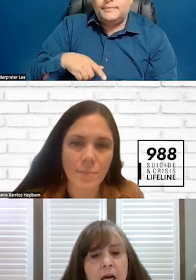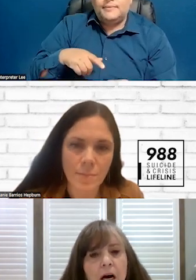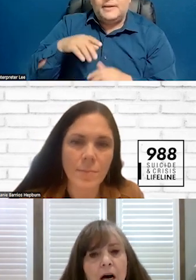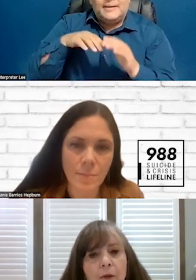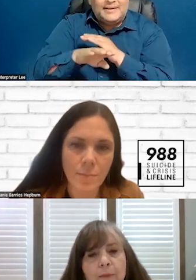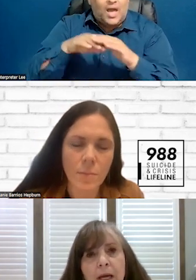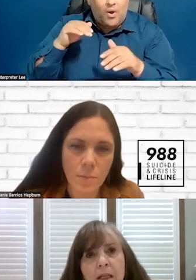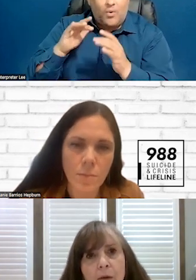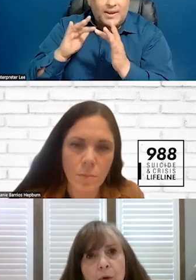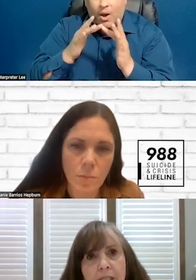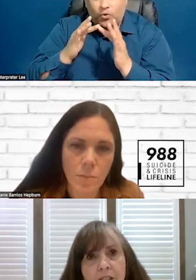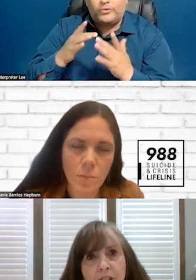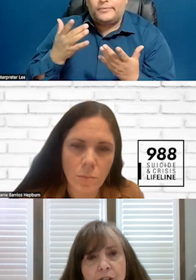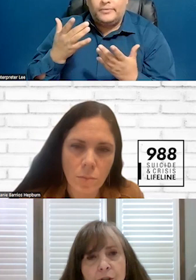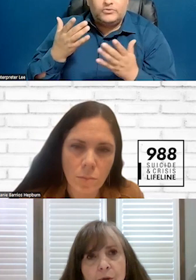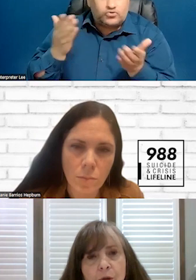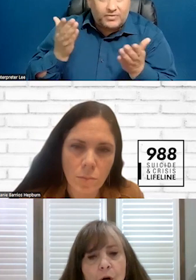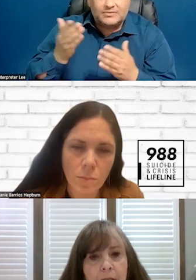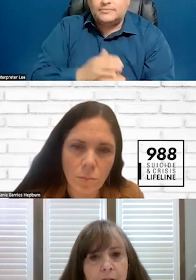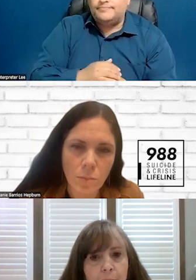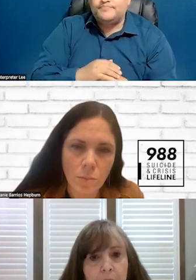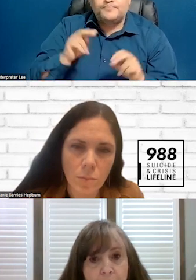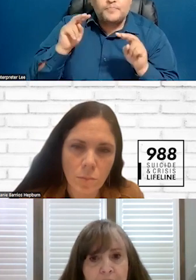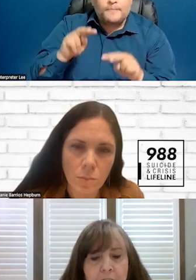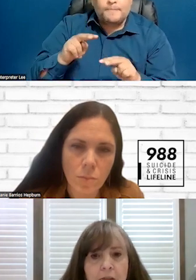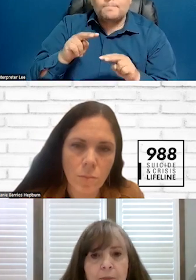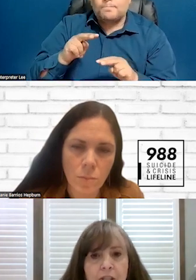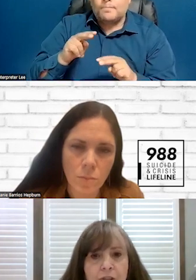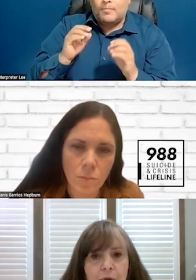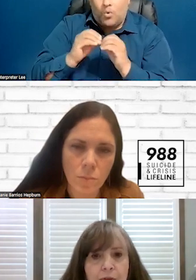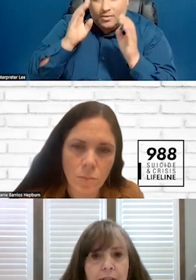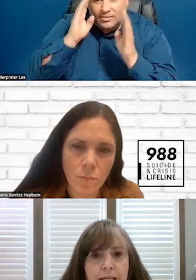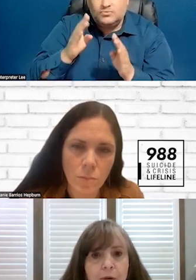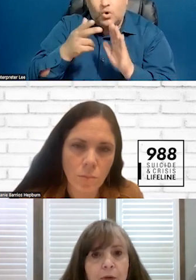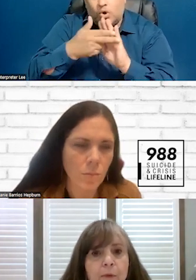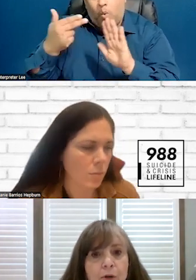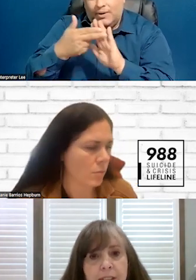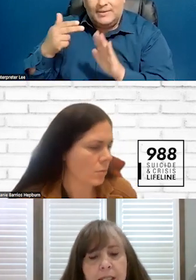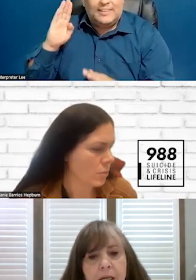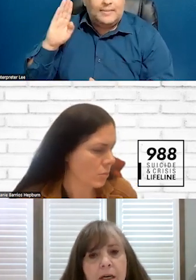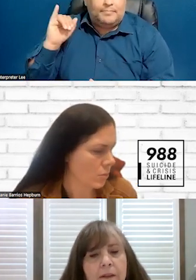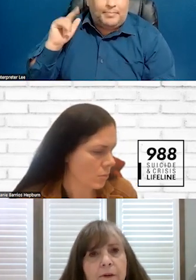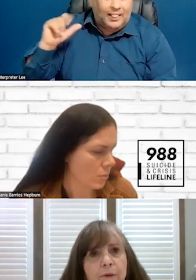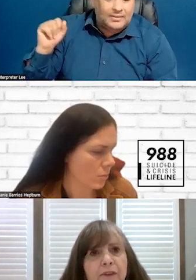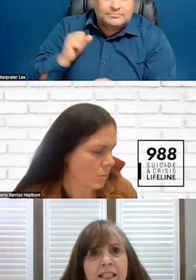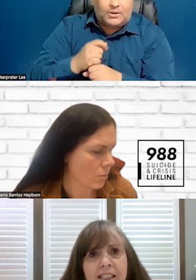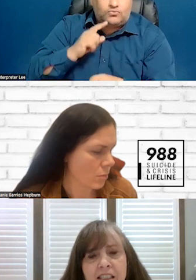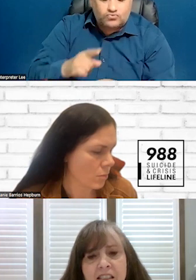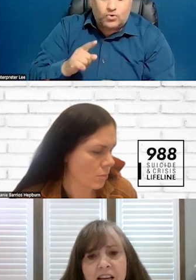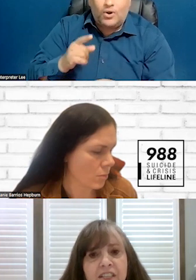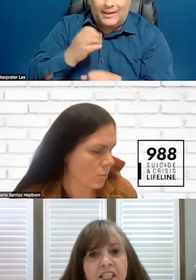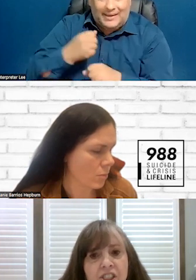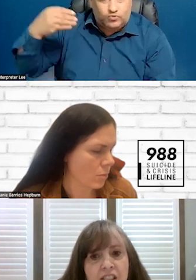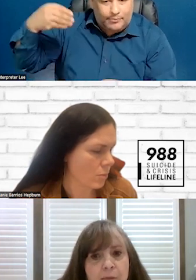services. They're paying a lot more attention to coding their bills to make sure that they get reimbursed. They're